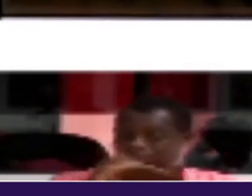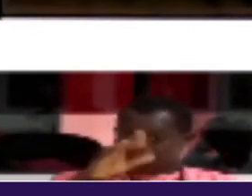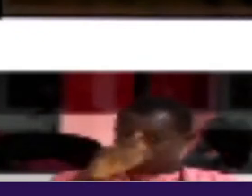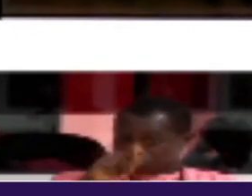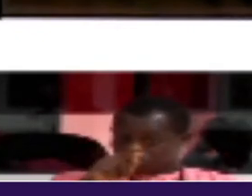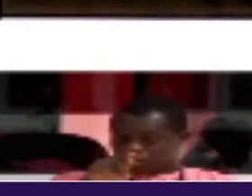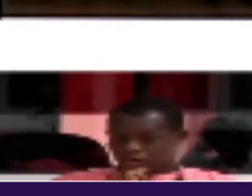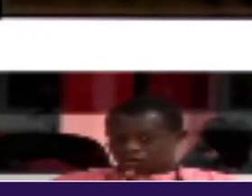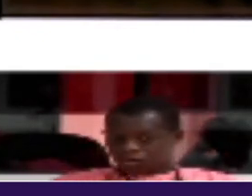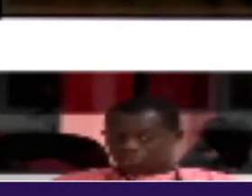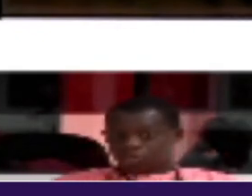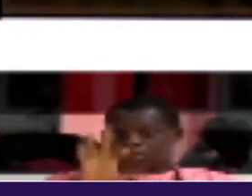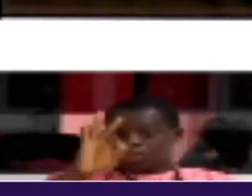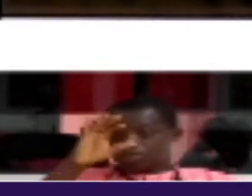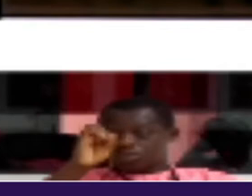Tumbul?